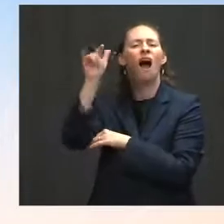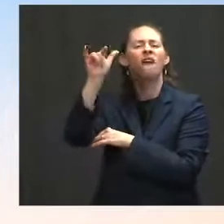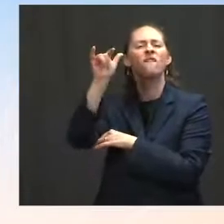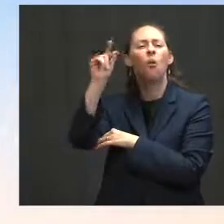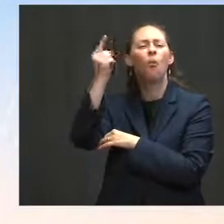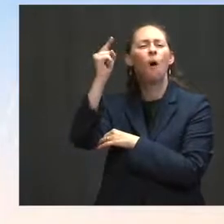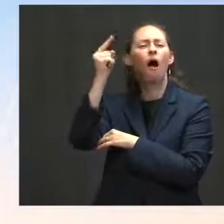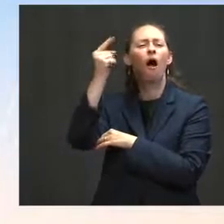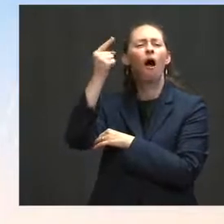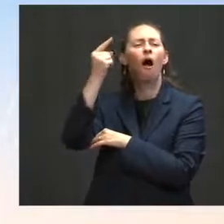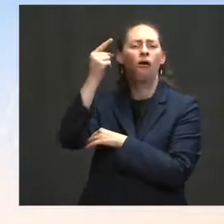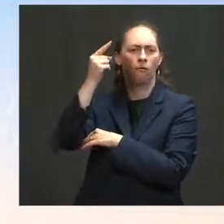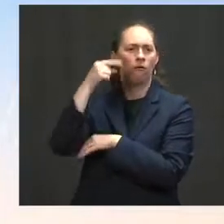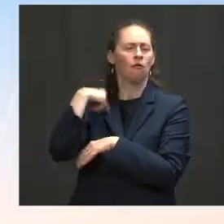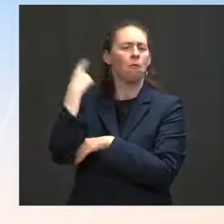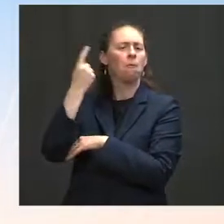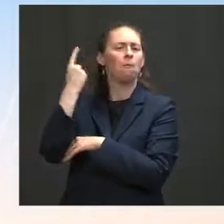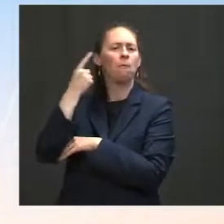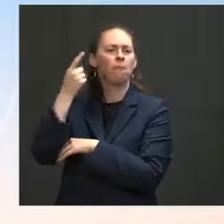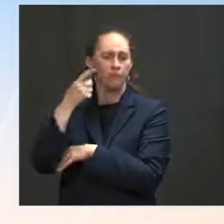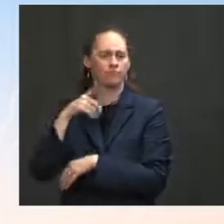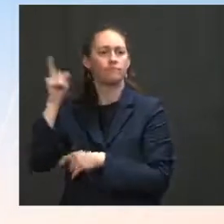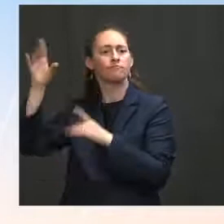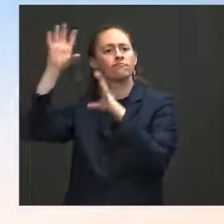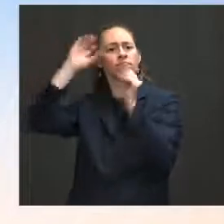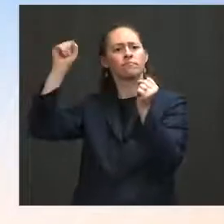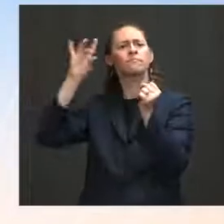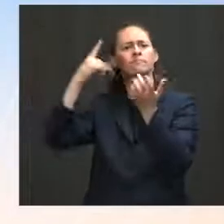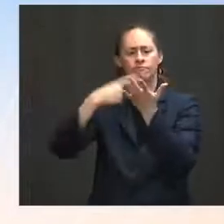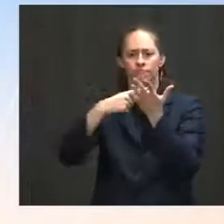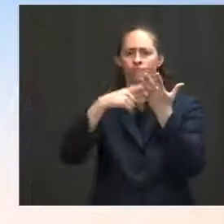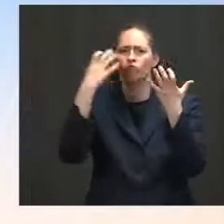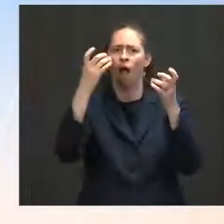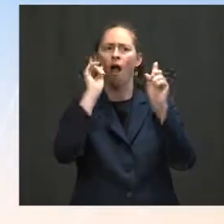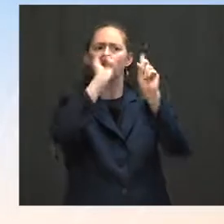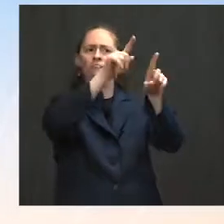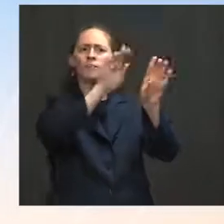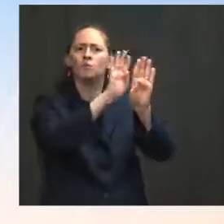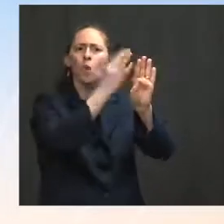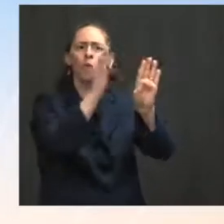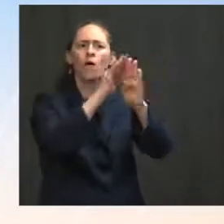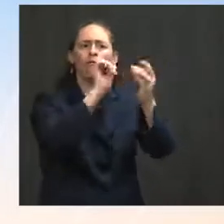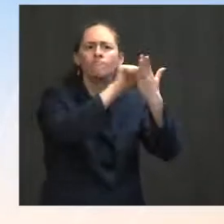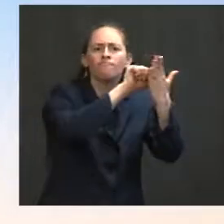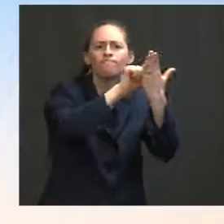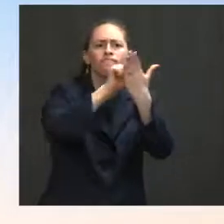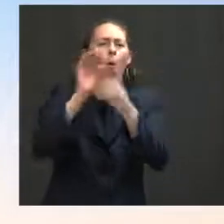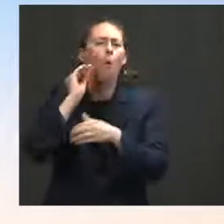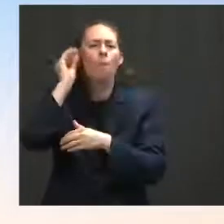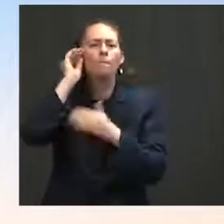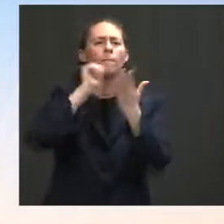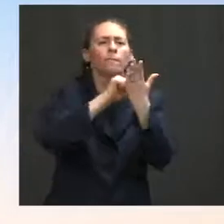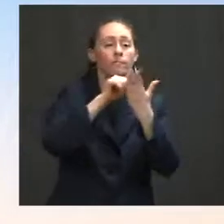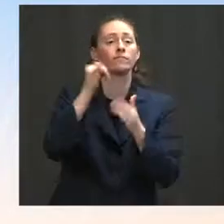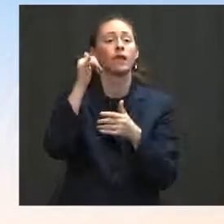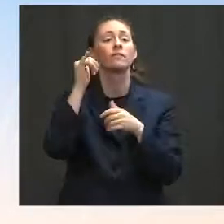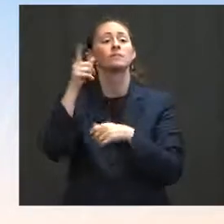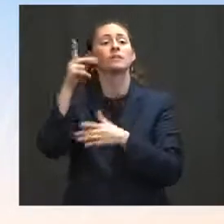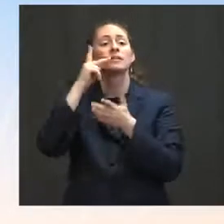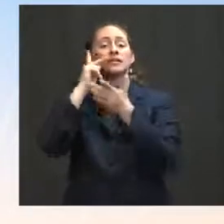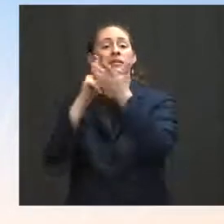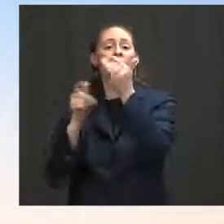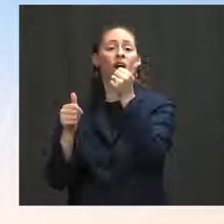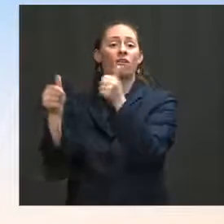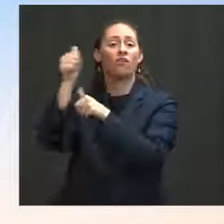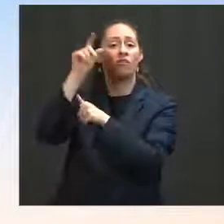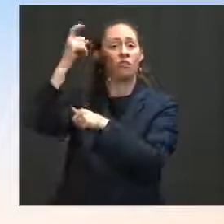about going door to door to encourage vaccinations. The South Carolina governor said today that enticing, coercing, intimidating, mandating,